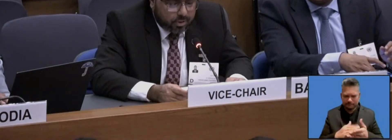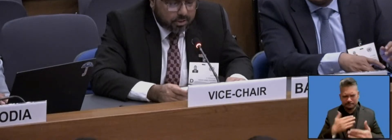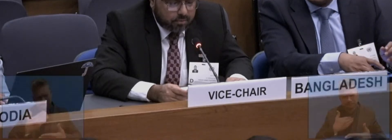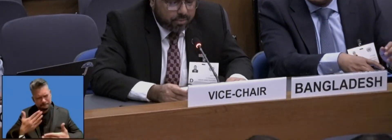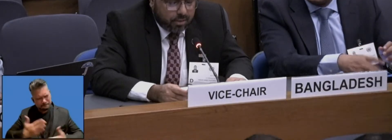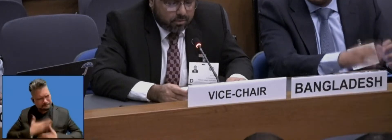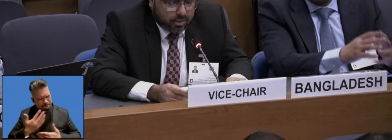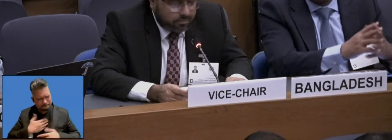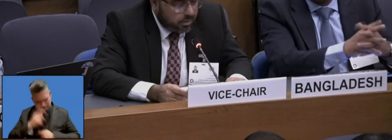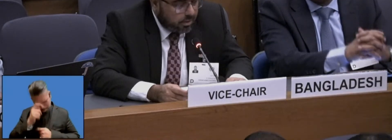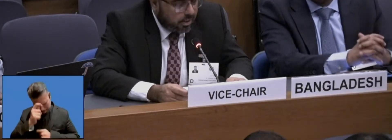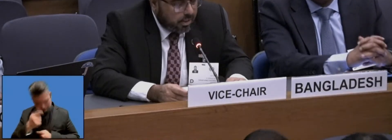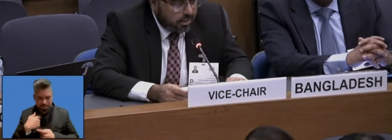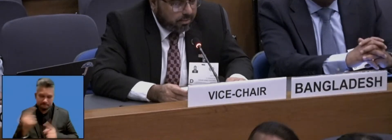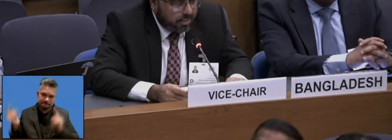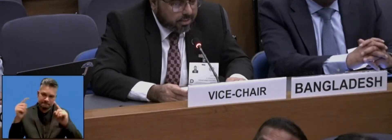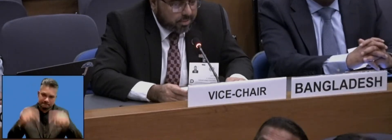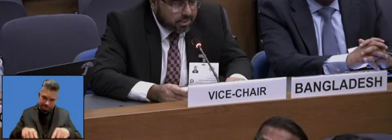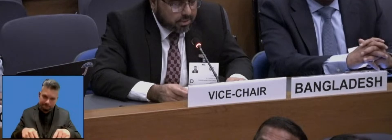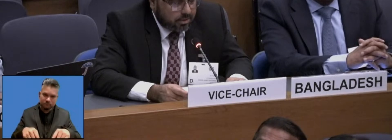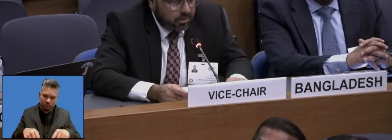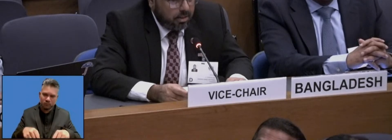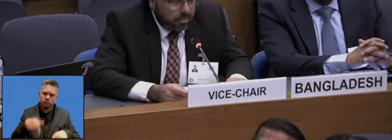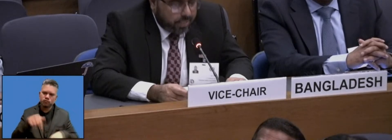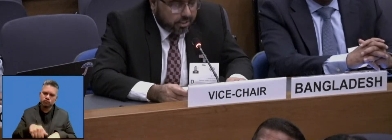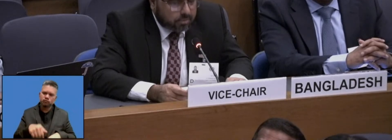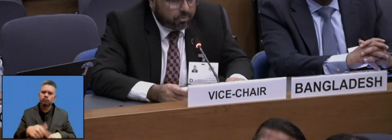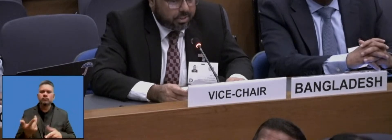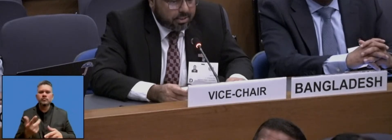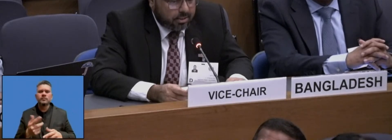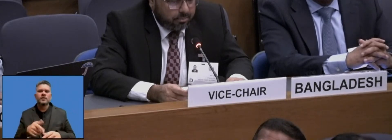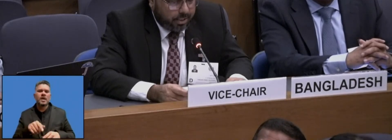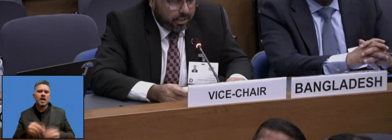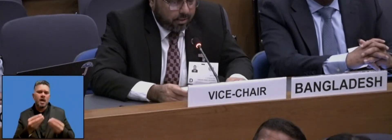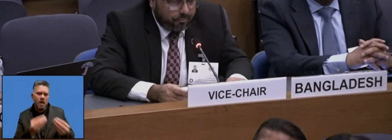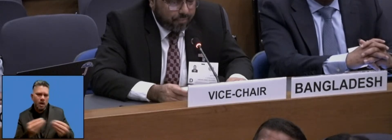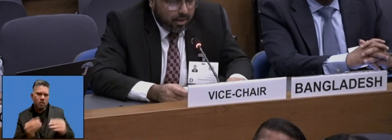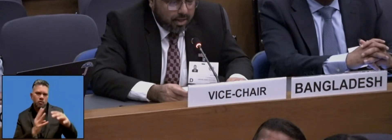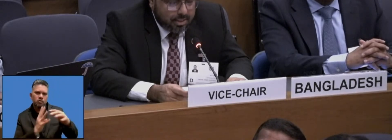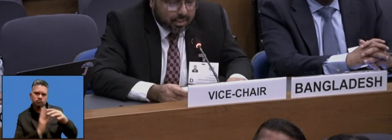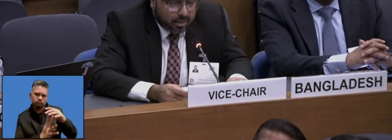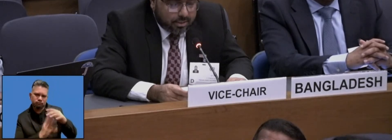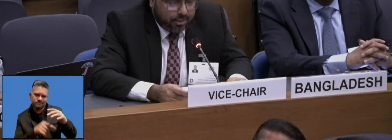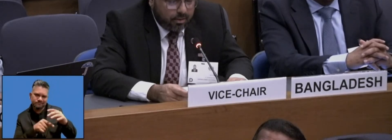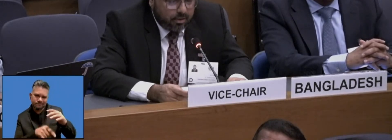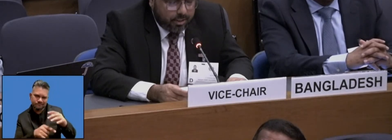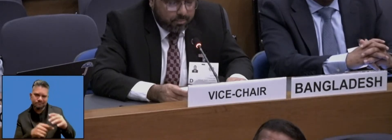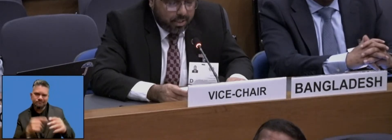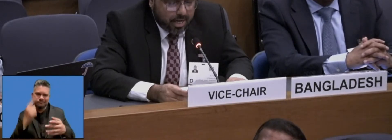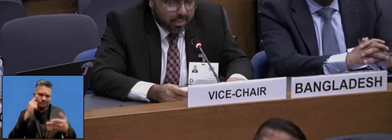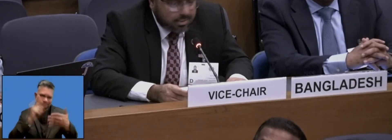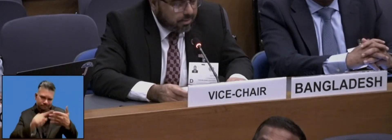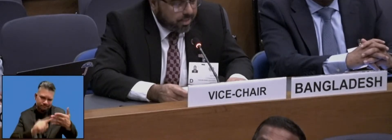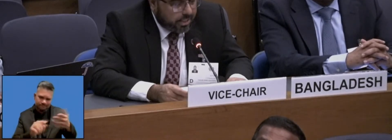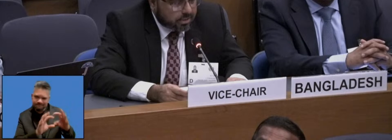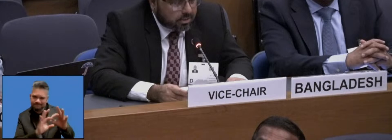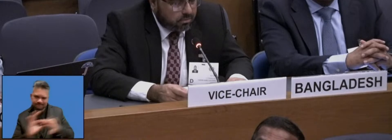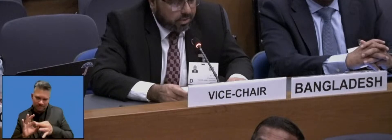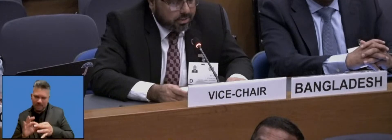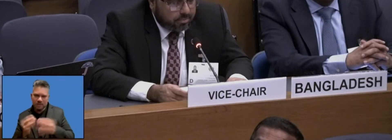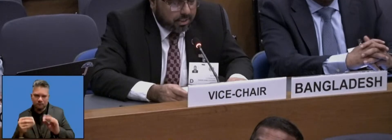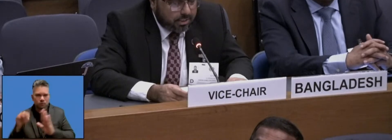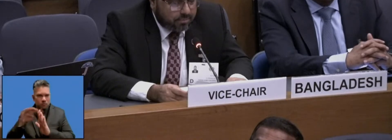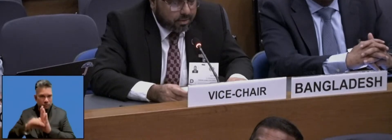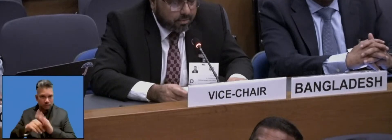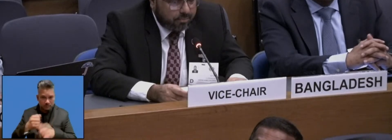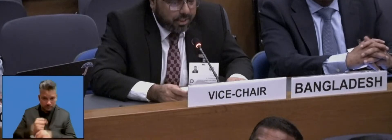the importance of value-driven and evidence-based migration policy making. As a country deeply engaged in migration